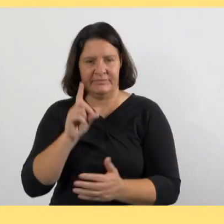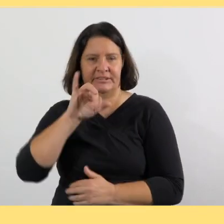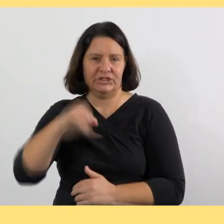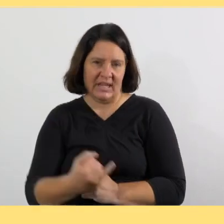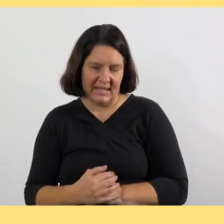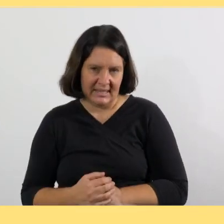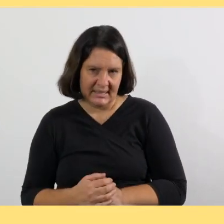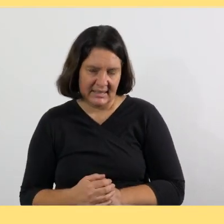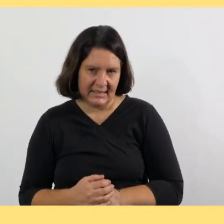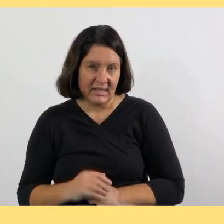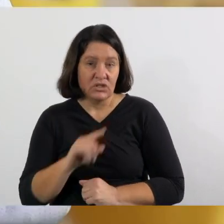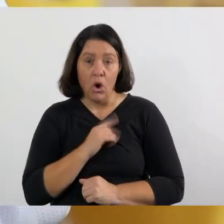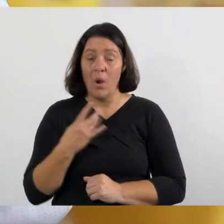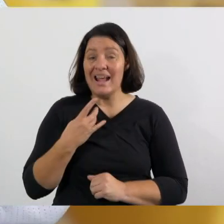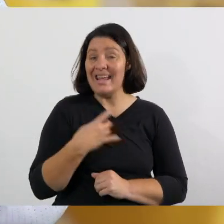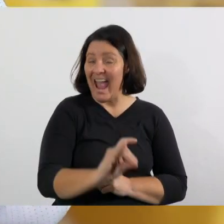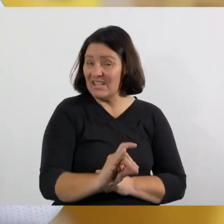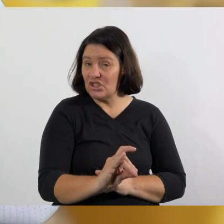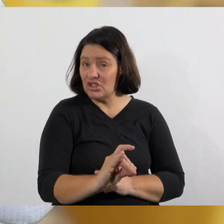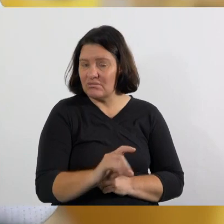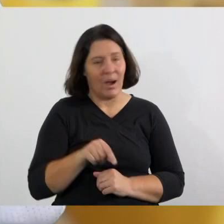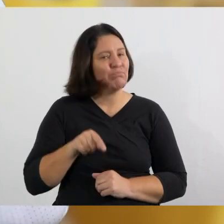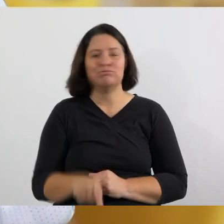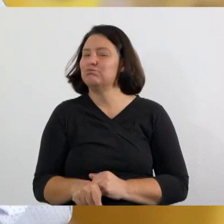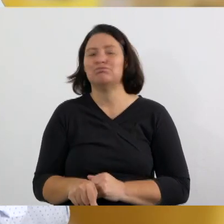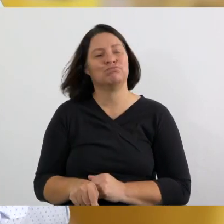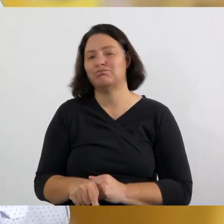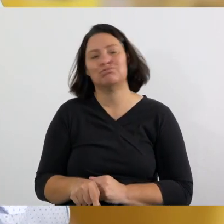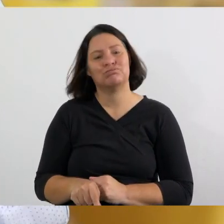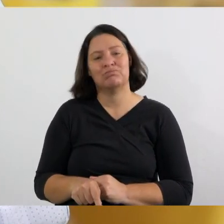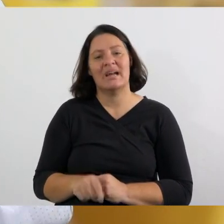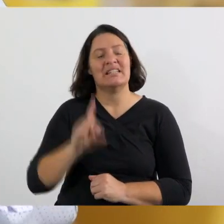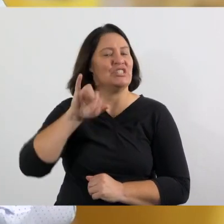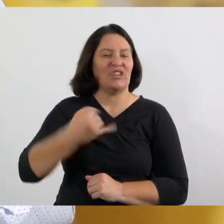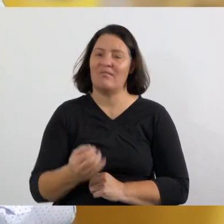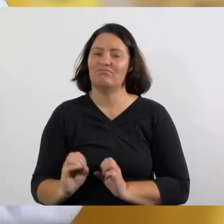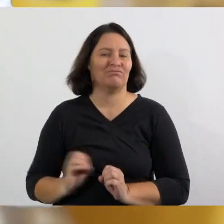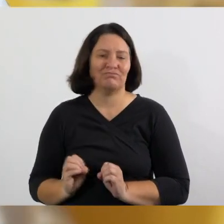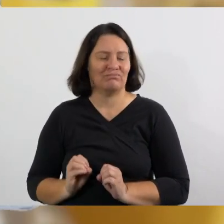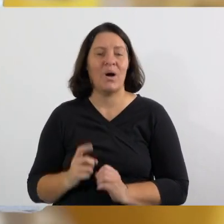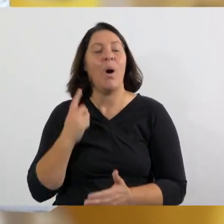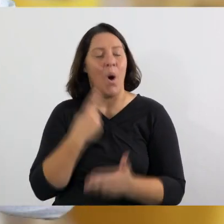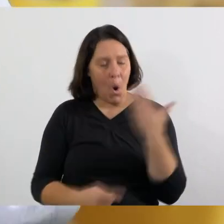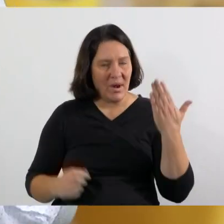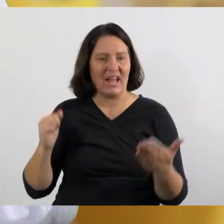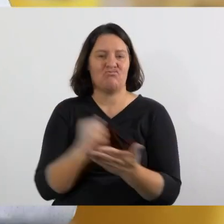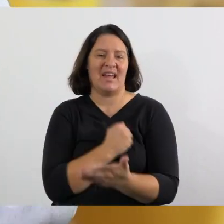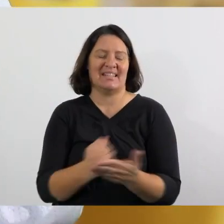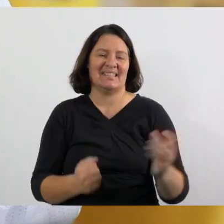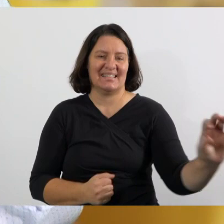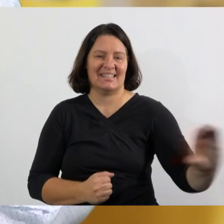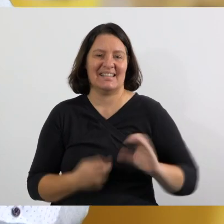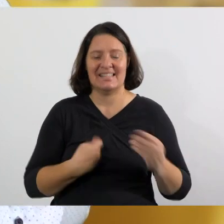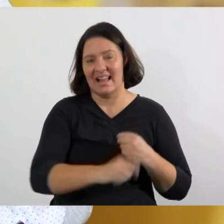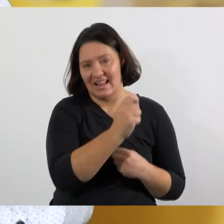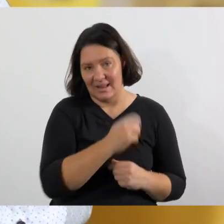DJ. Therefore, cash sales will not be recorded in the debtors journal. Only credit